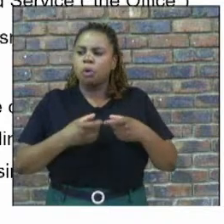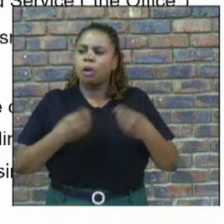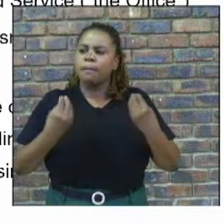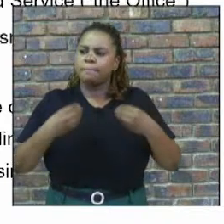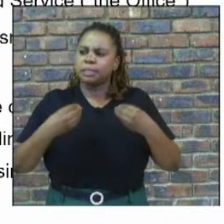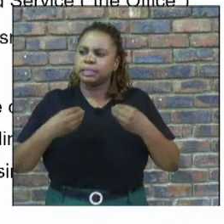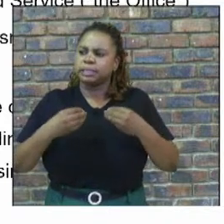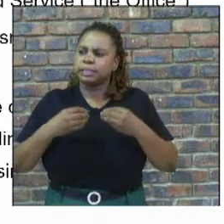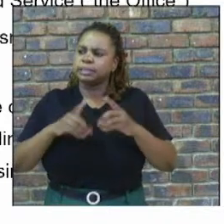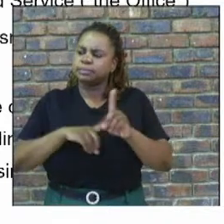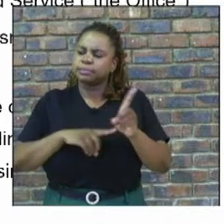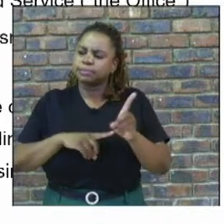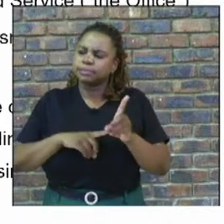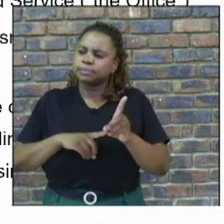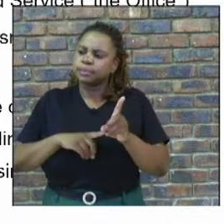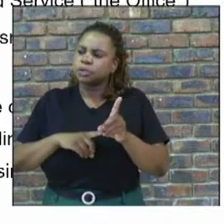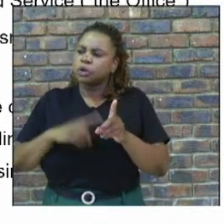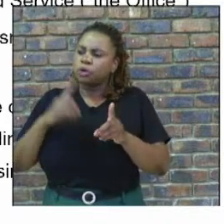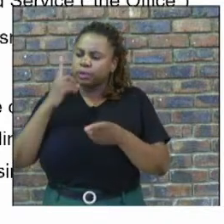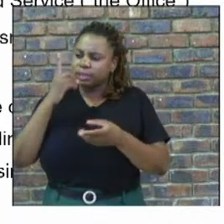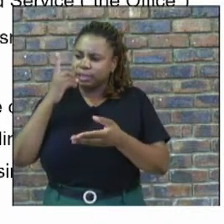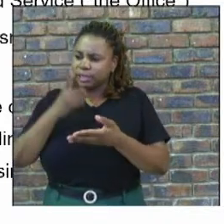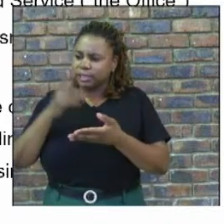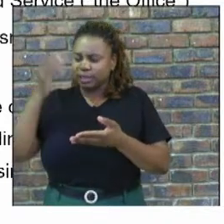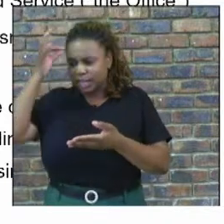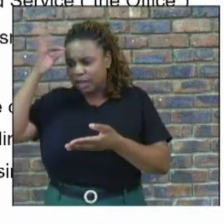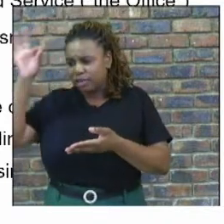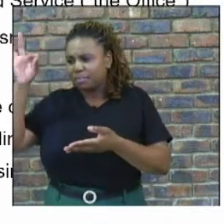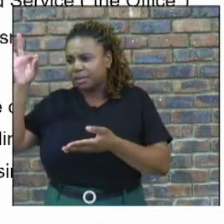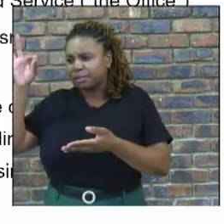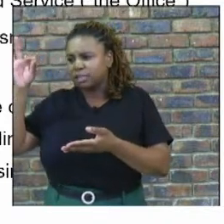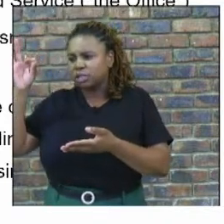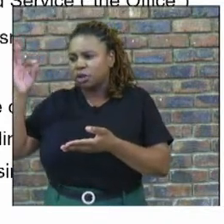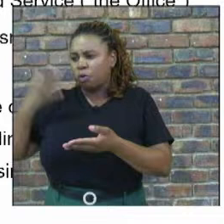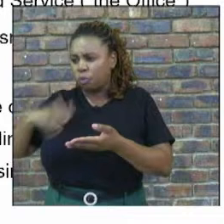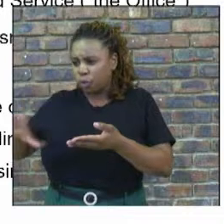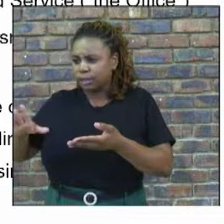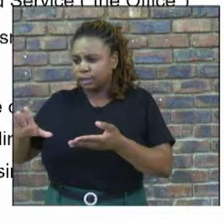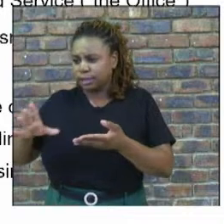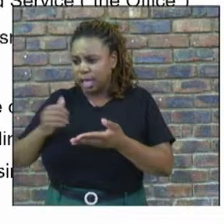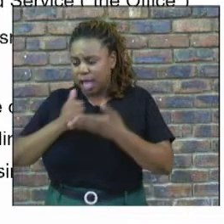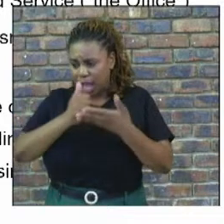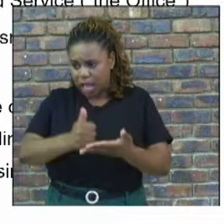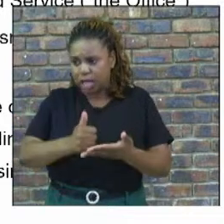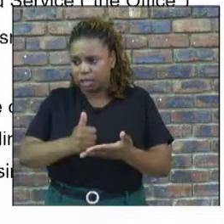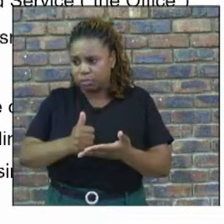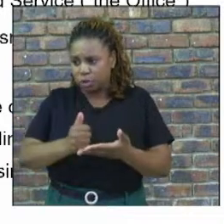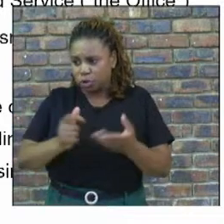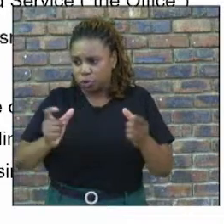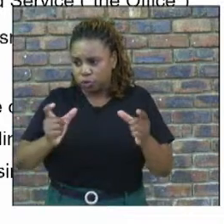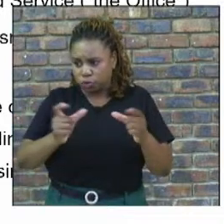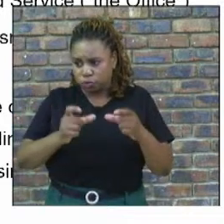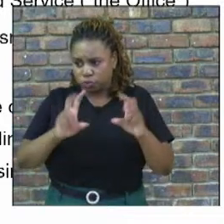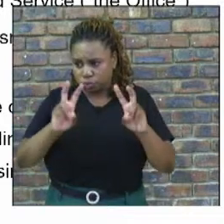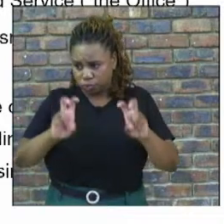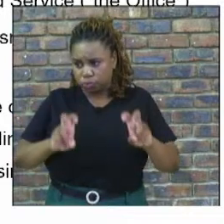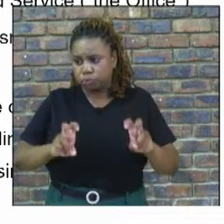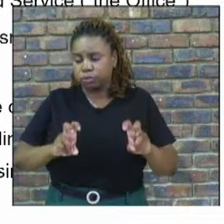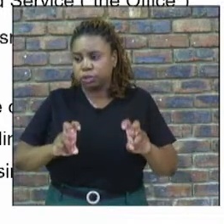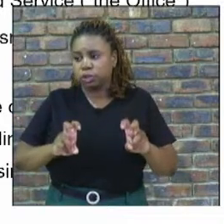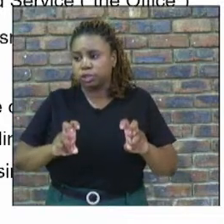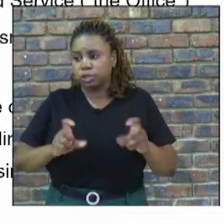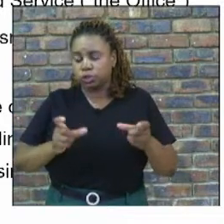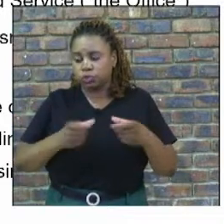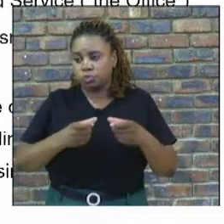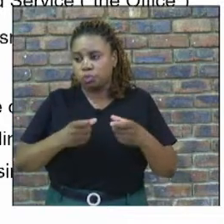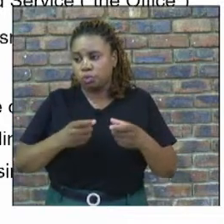an ombudsman officers that can adjudicate on those cases, it will be very easy for the